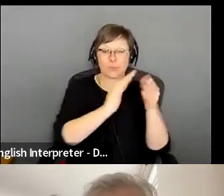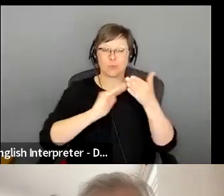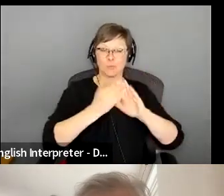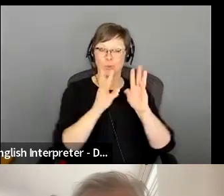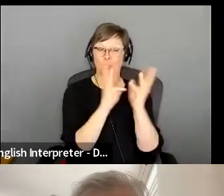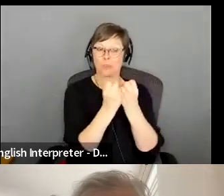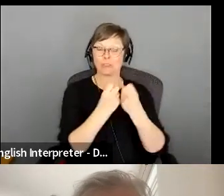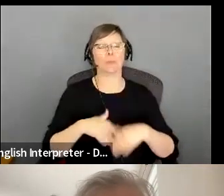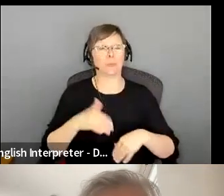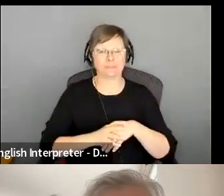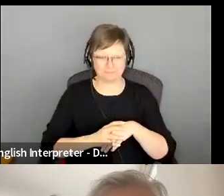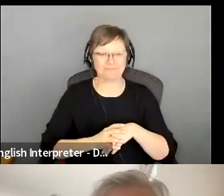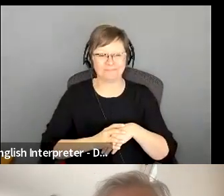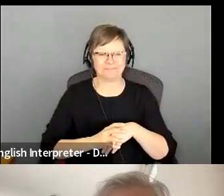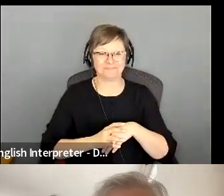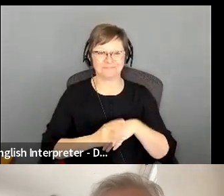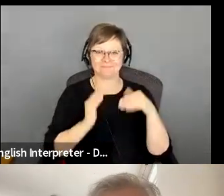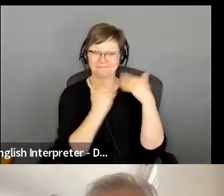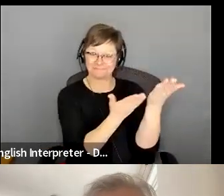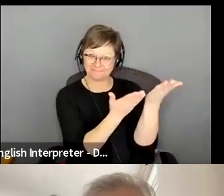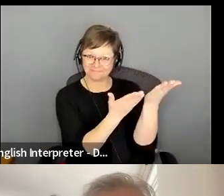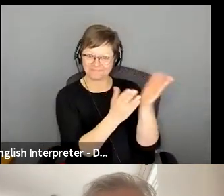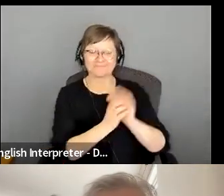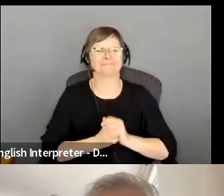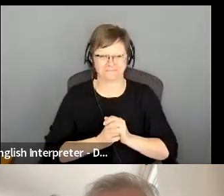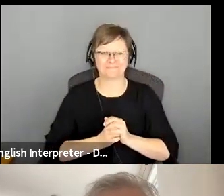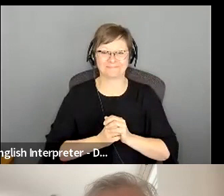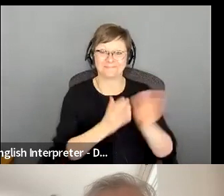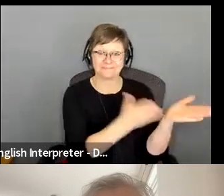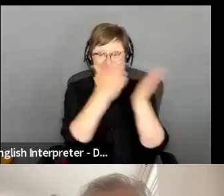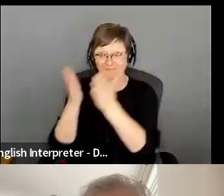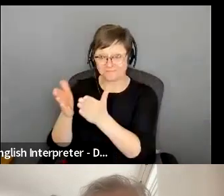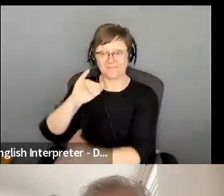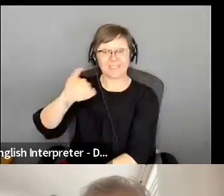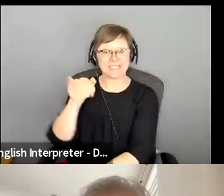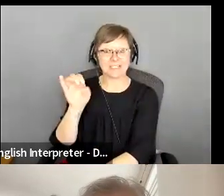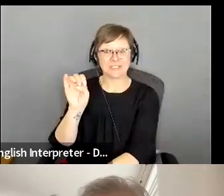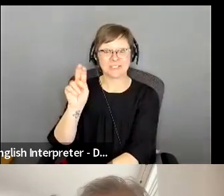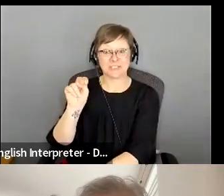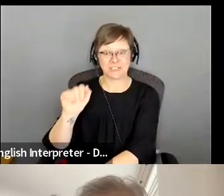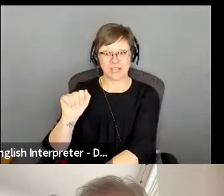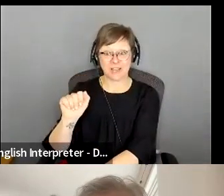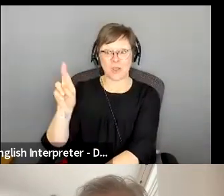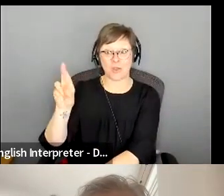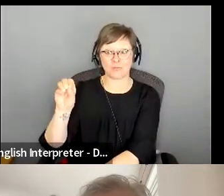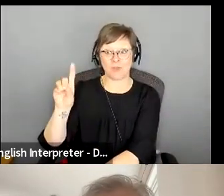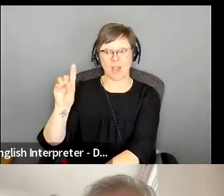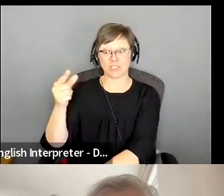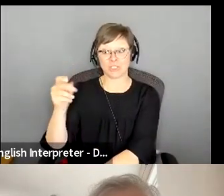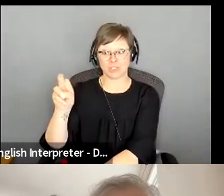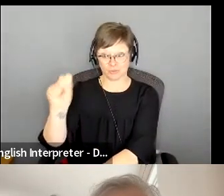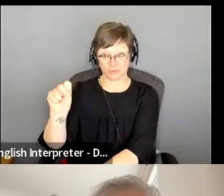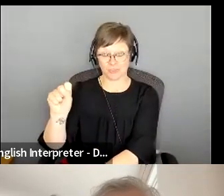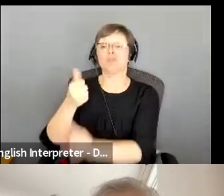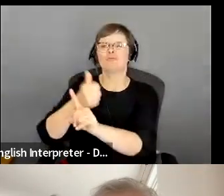workshops. That is Stafford. With Stafford is Jenna Rodgers. Jenna is